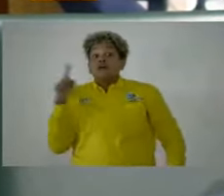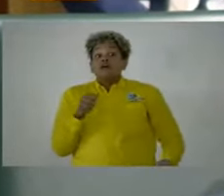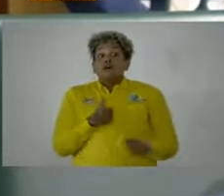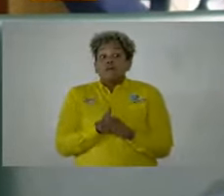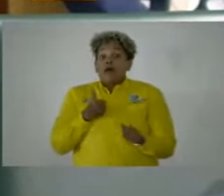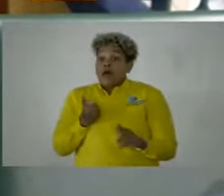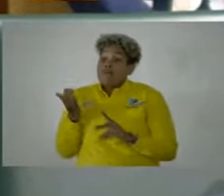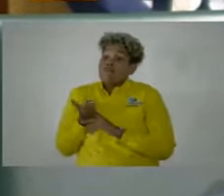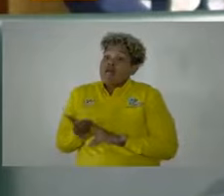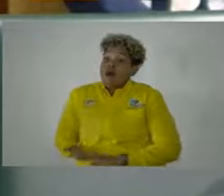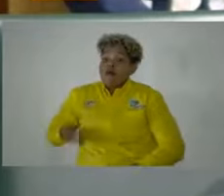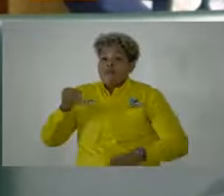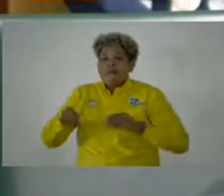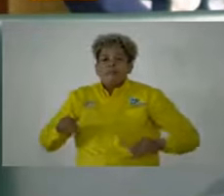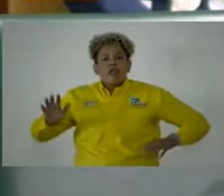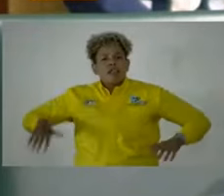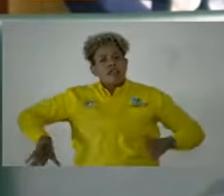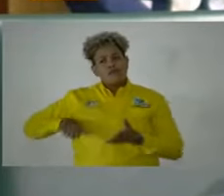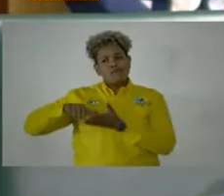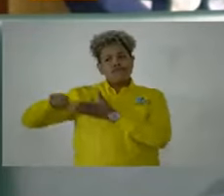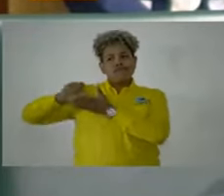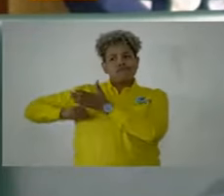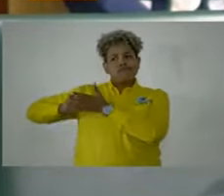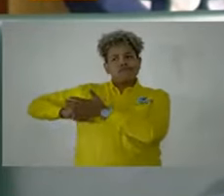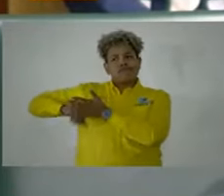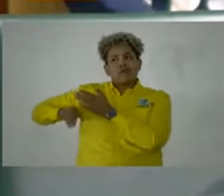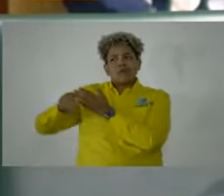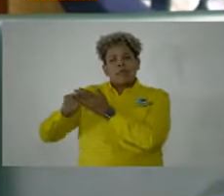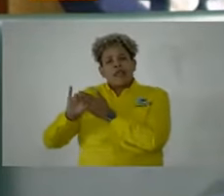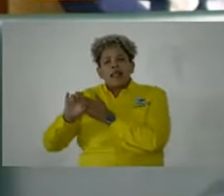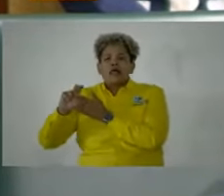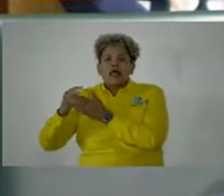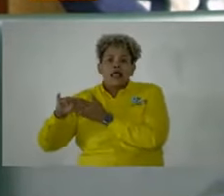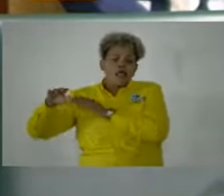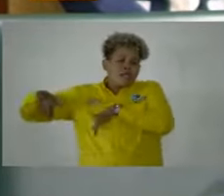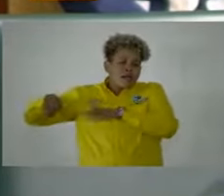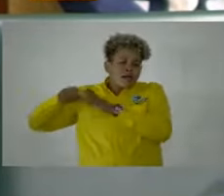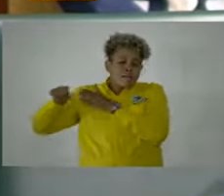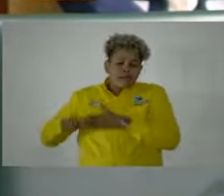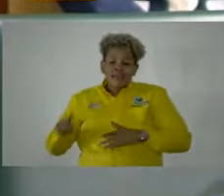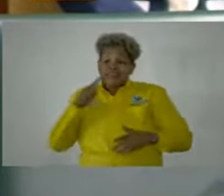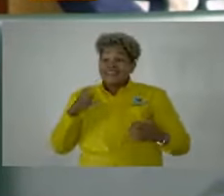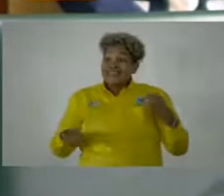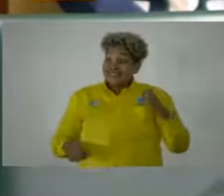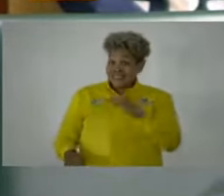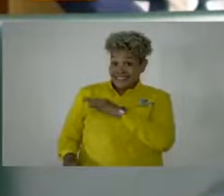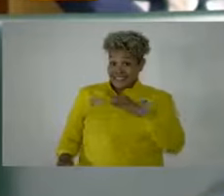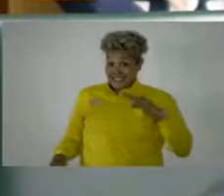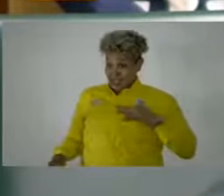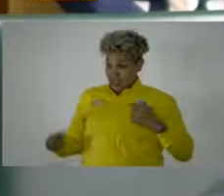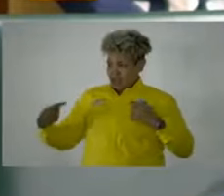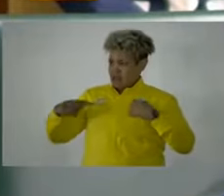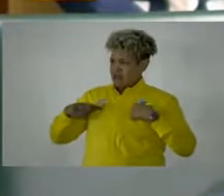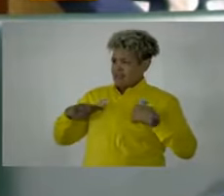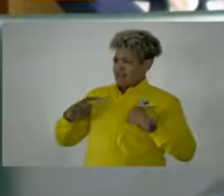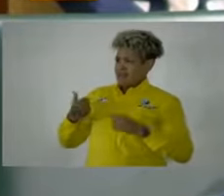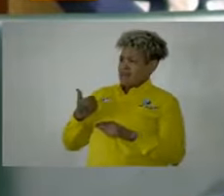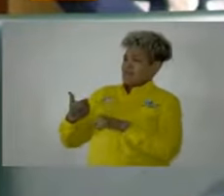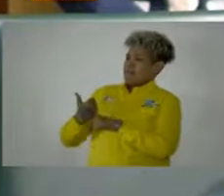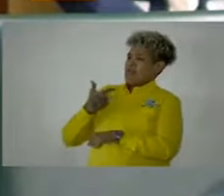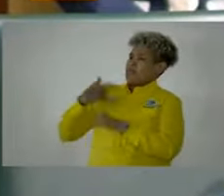in filings and payments of statutory deductions and employer contributions. The employee should not be blamed